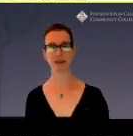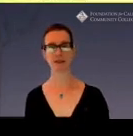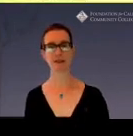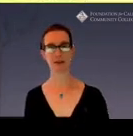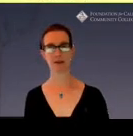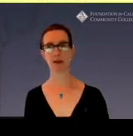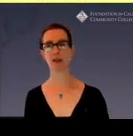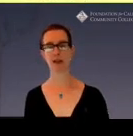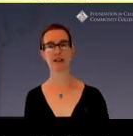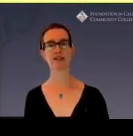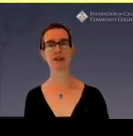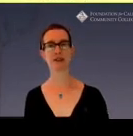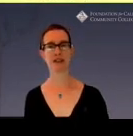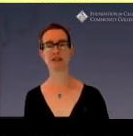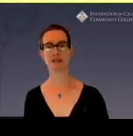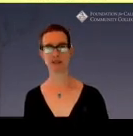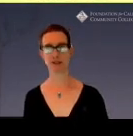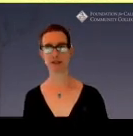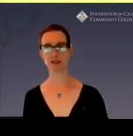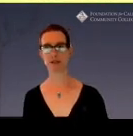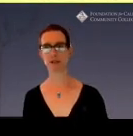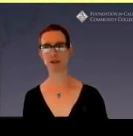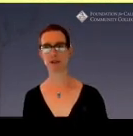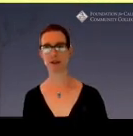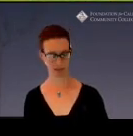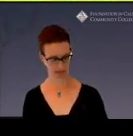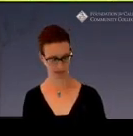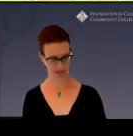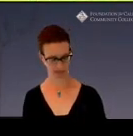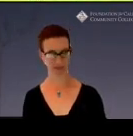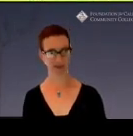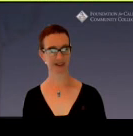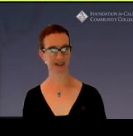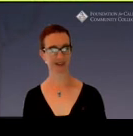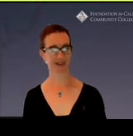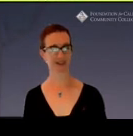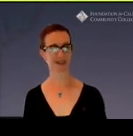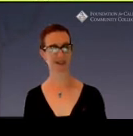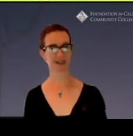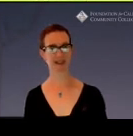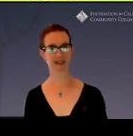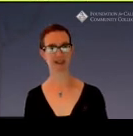OPSC website, I think today. It is already. Oh, okay, wonderful.